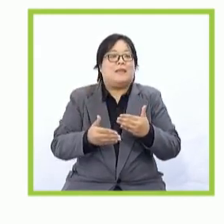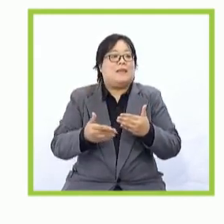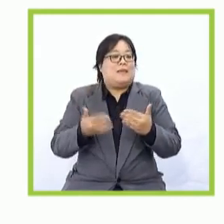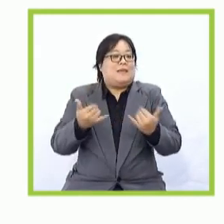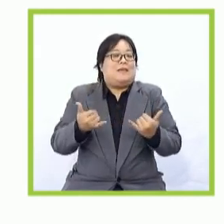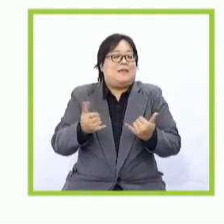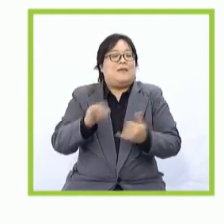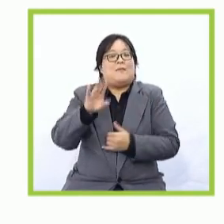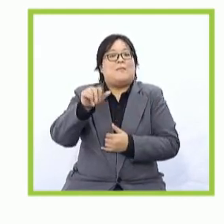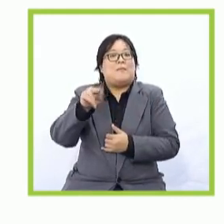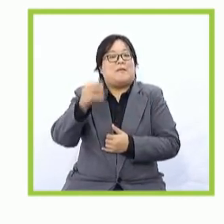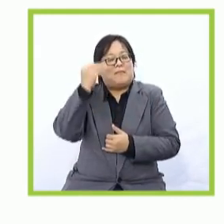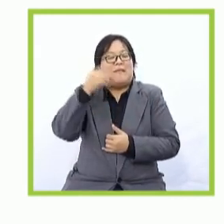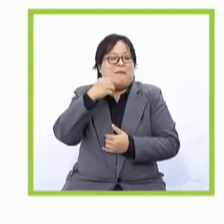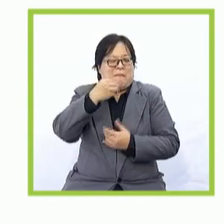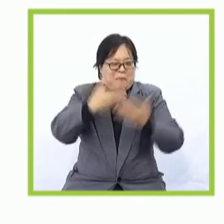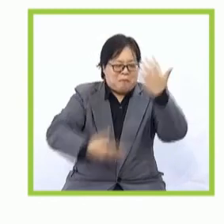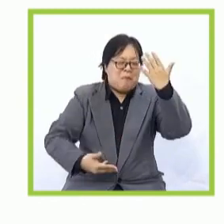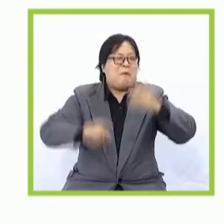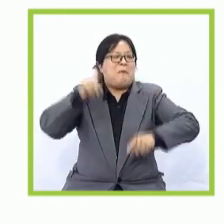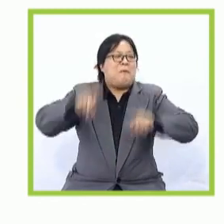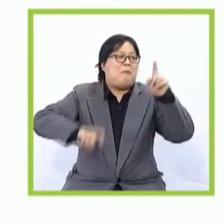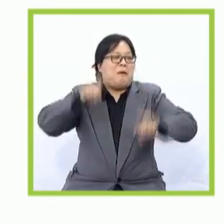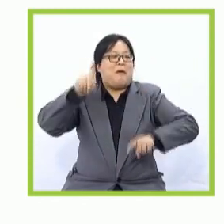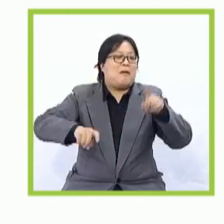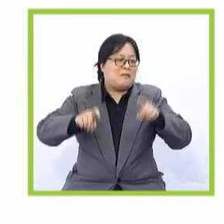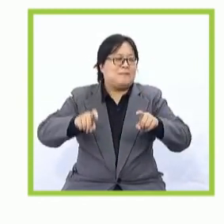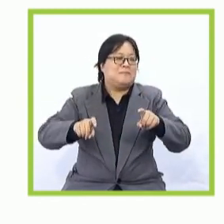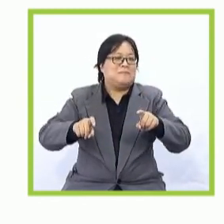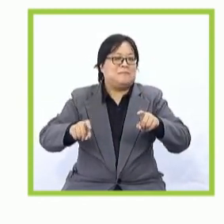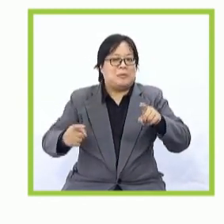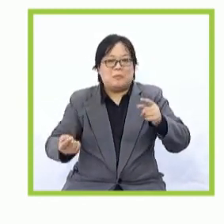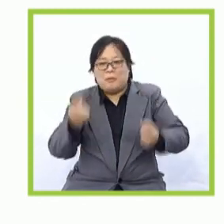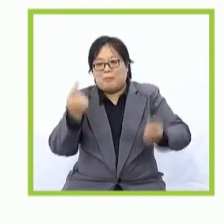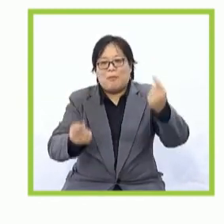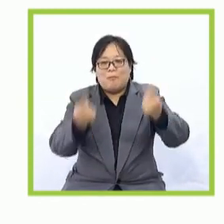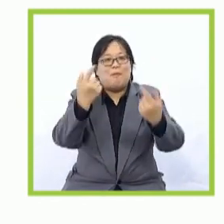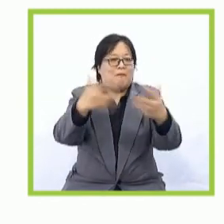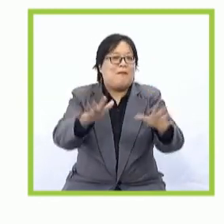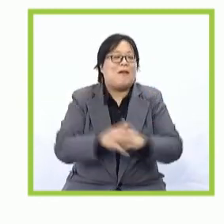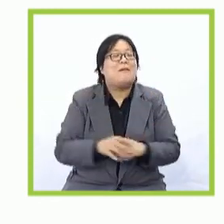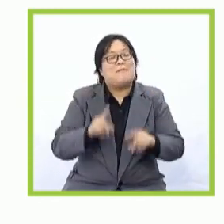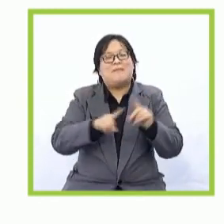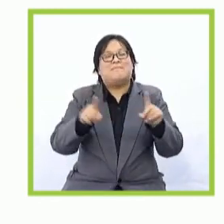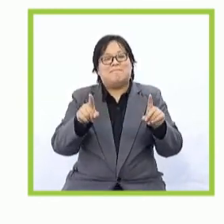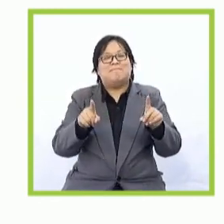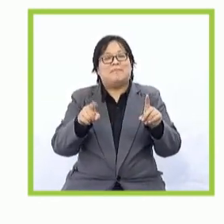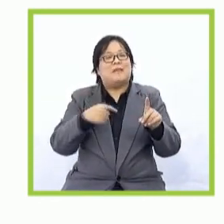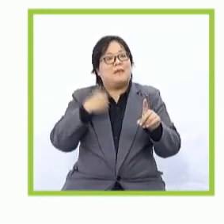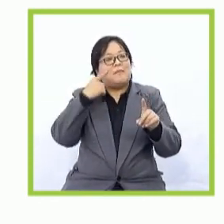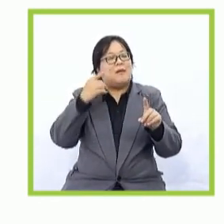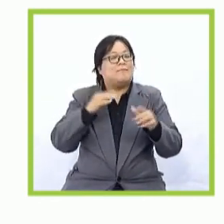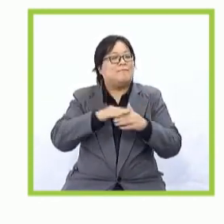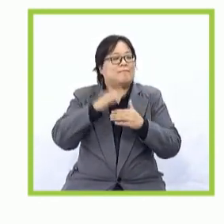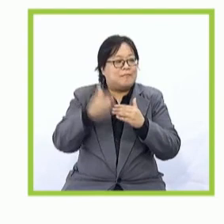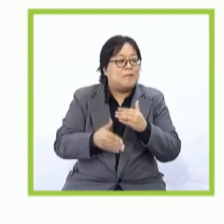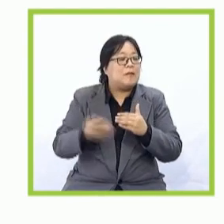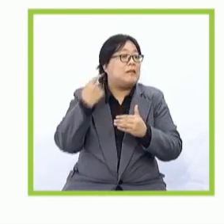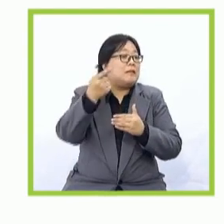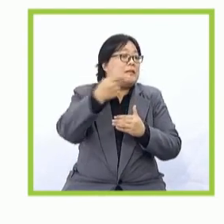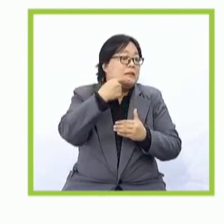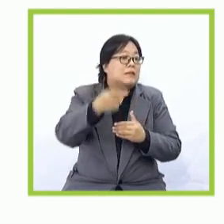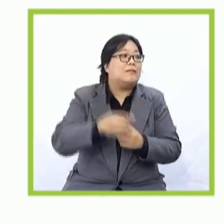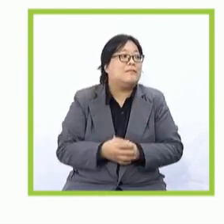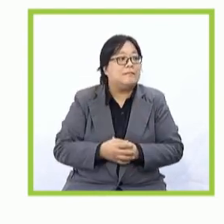Ben. I think there are several questions that I have and there are others coming up. But I guess just like to close with something that you just mentioned, to